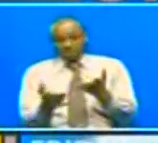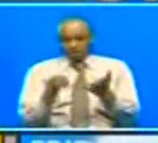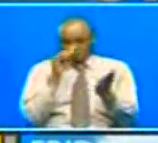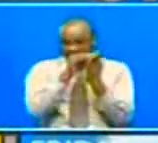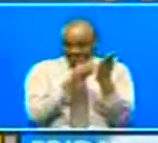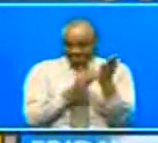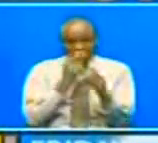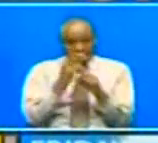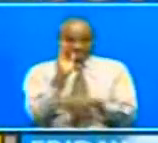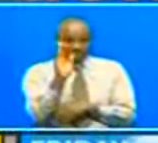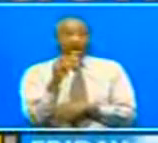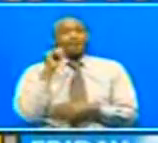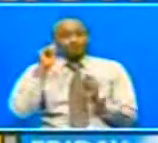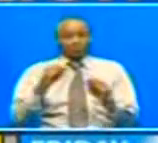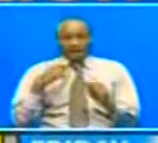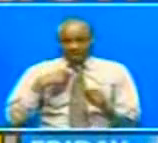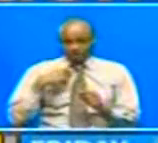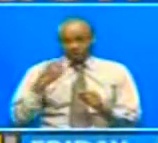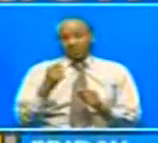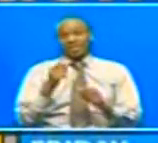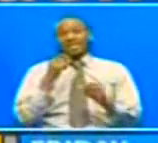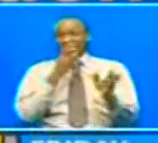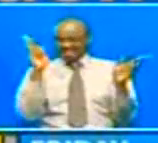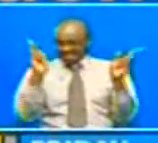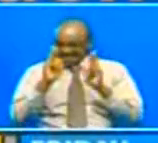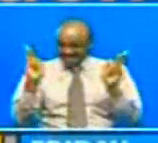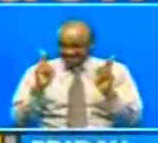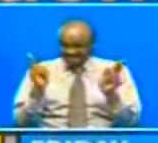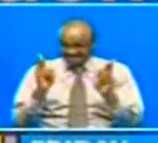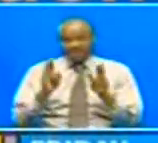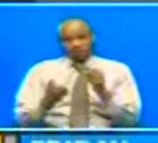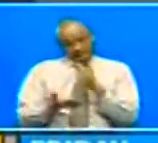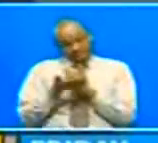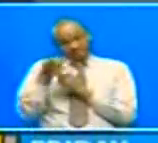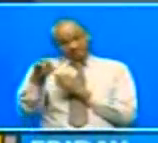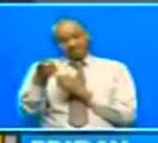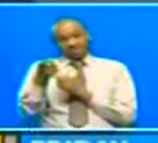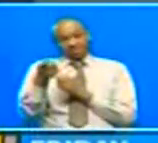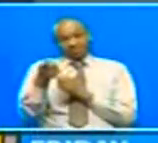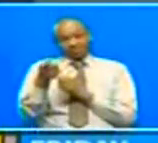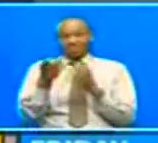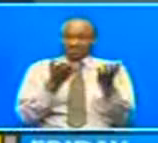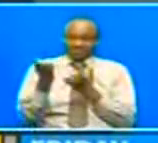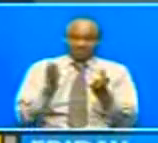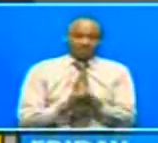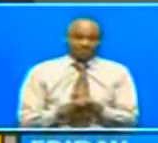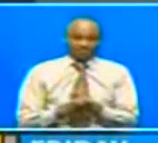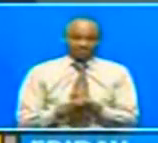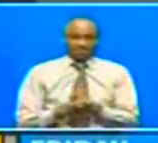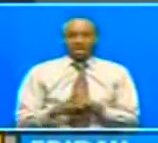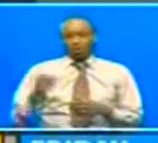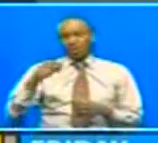listings, we would be and are actually prepared to undertake those services. The view